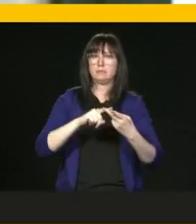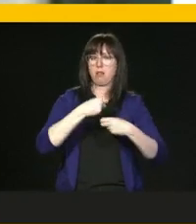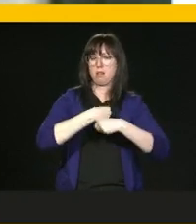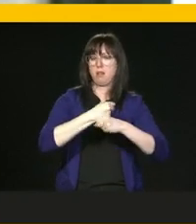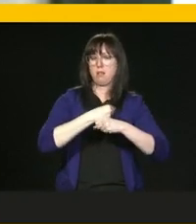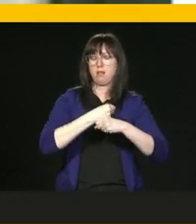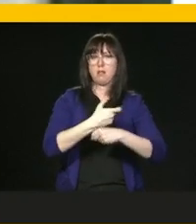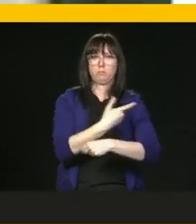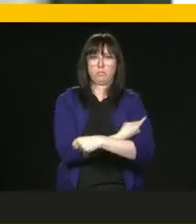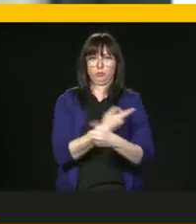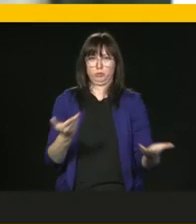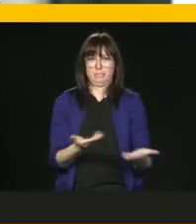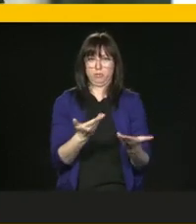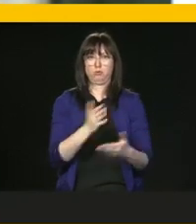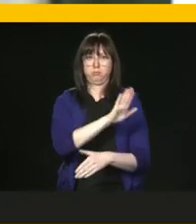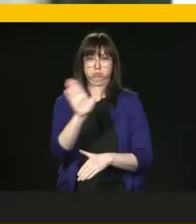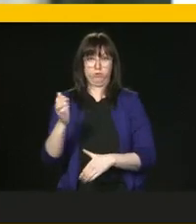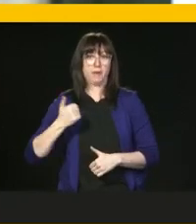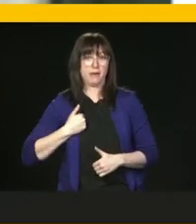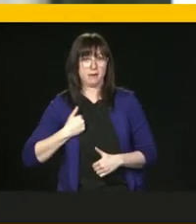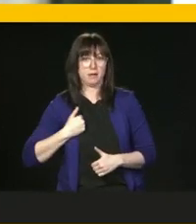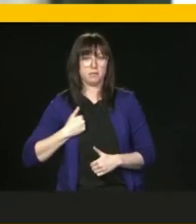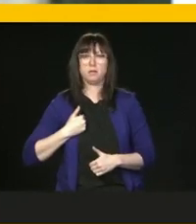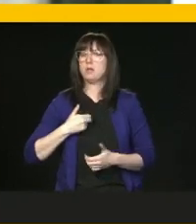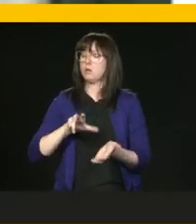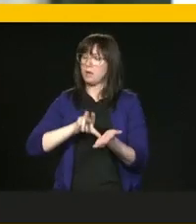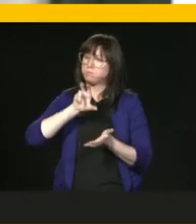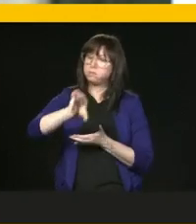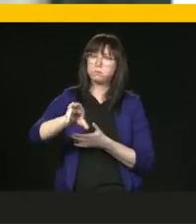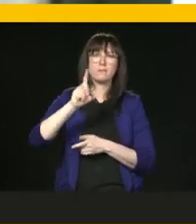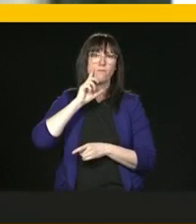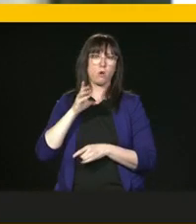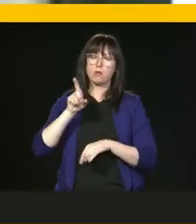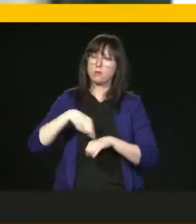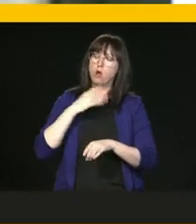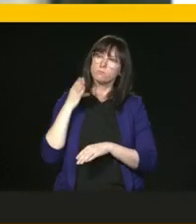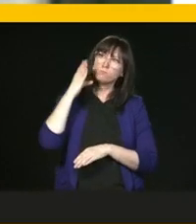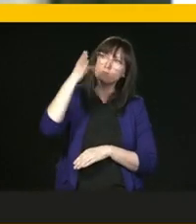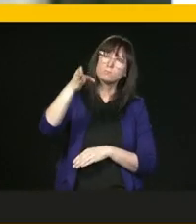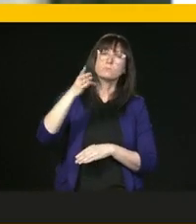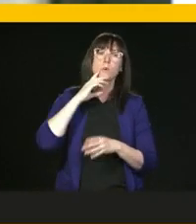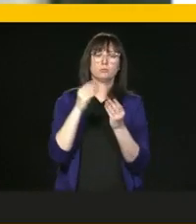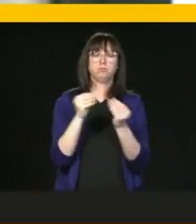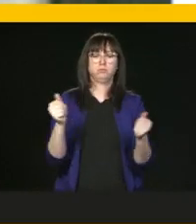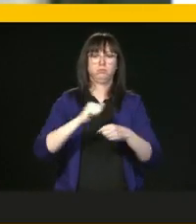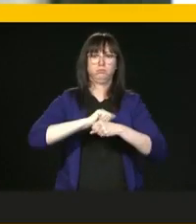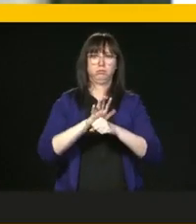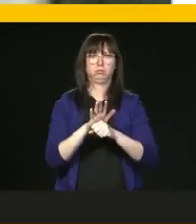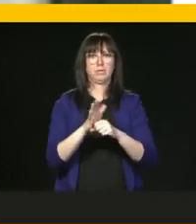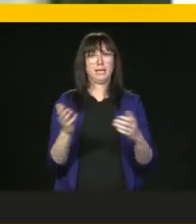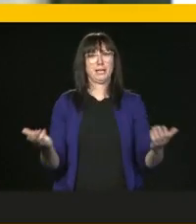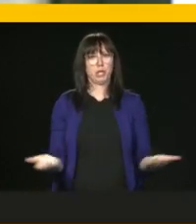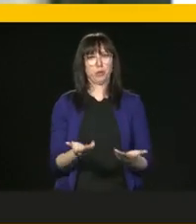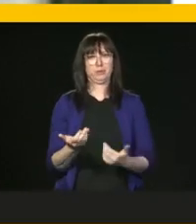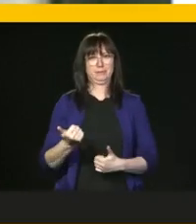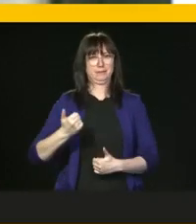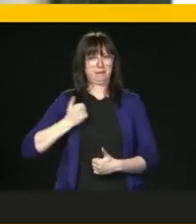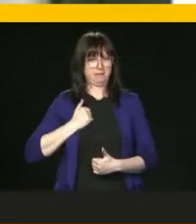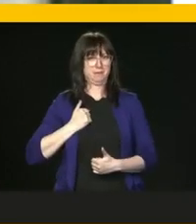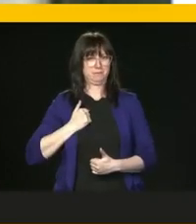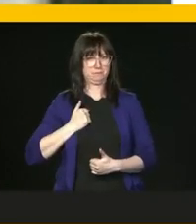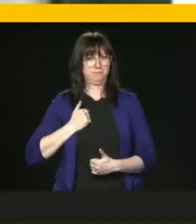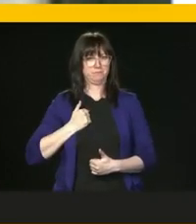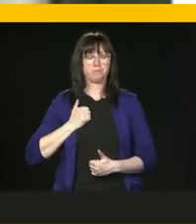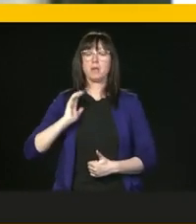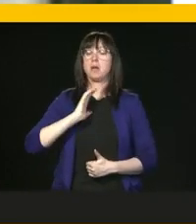in Canada. We're investing in a long-term solution to COVID-19 right here at home. Our government